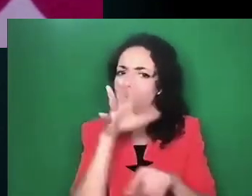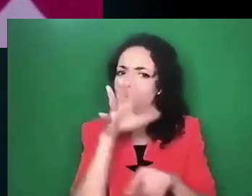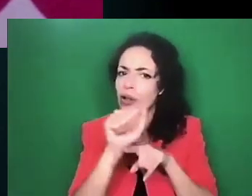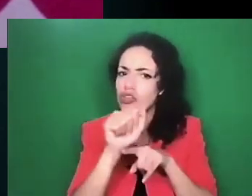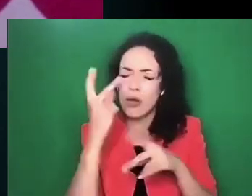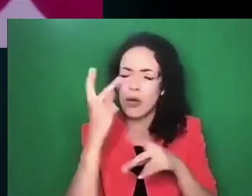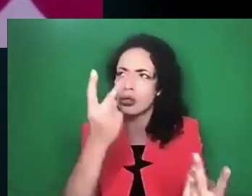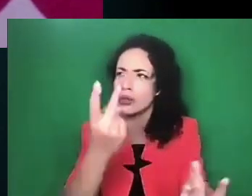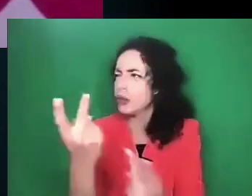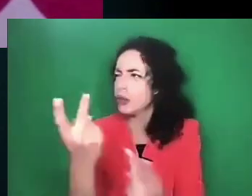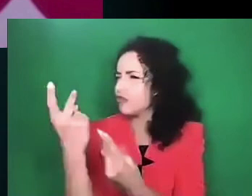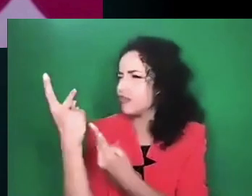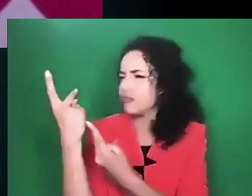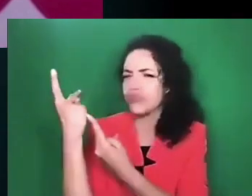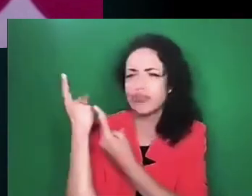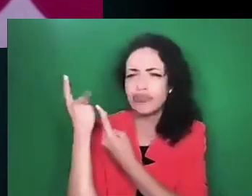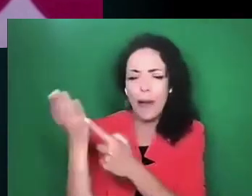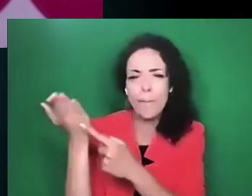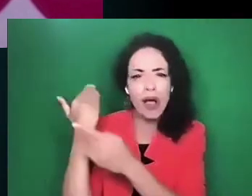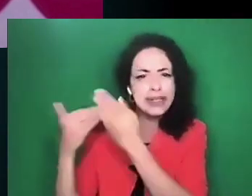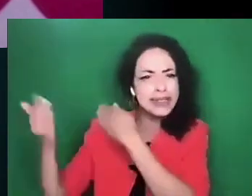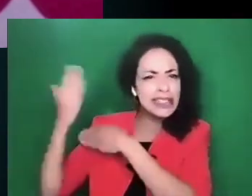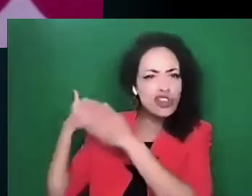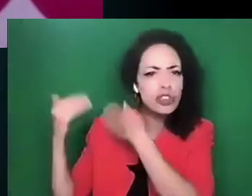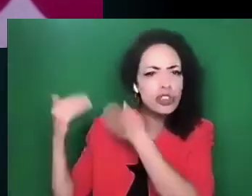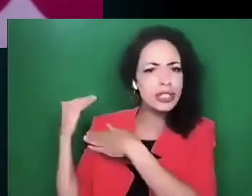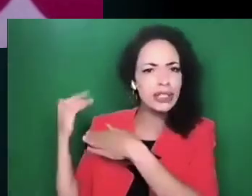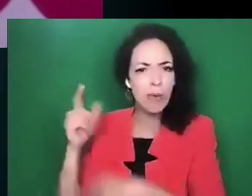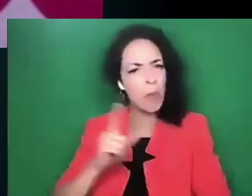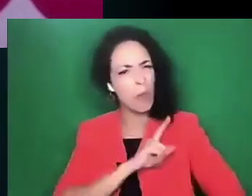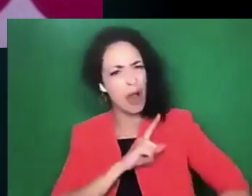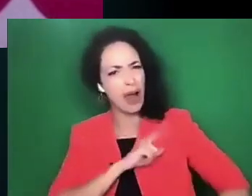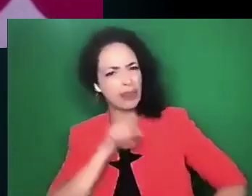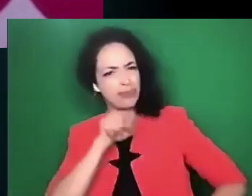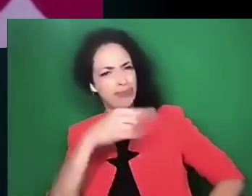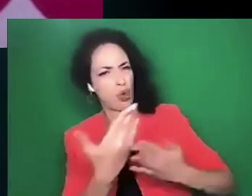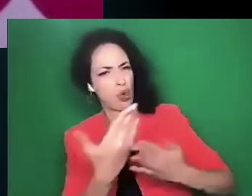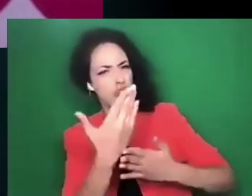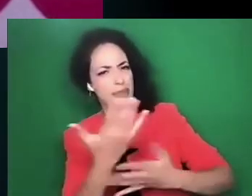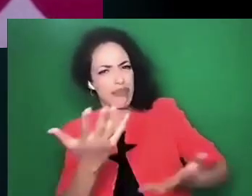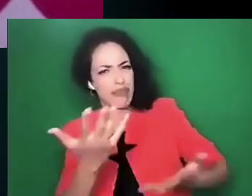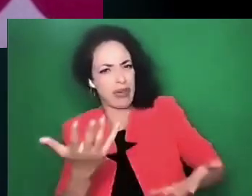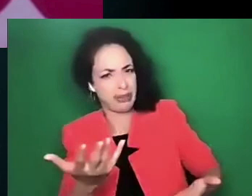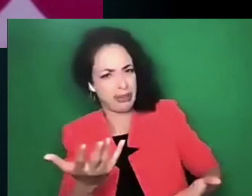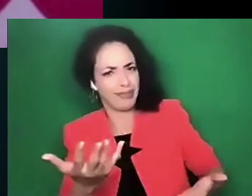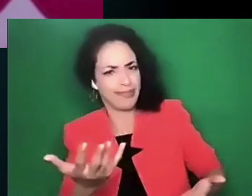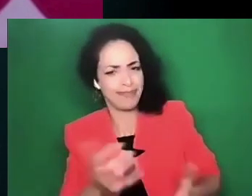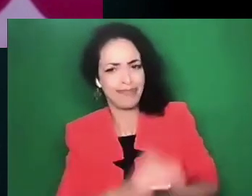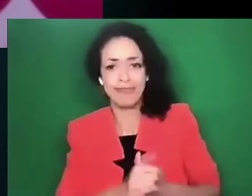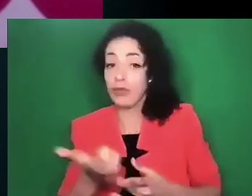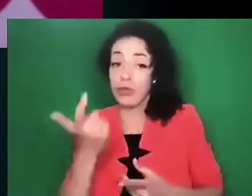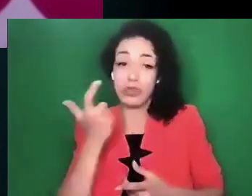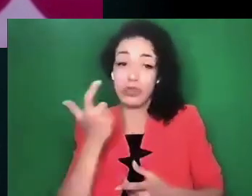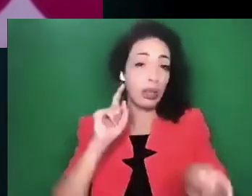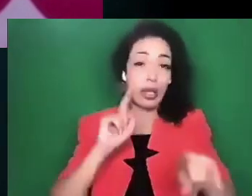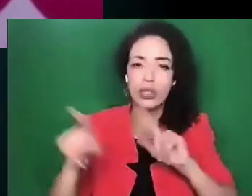into the past, and enters in those collaborations. And the very simple artist for me is that in all those years that